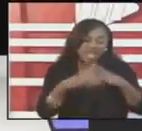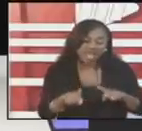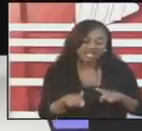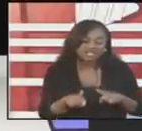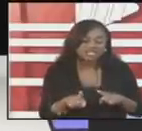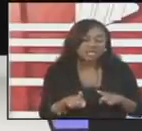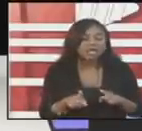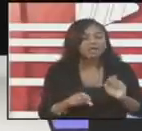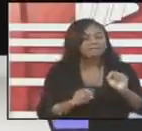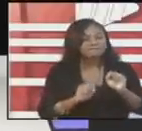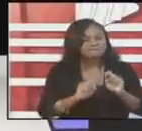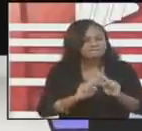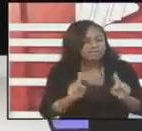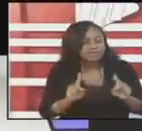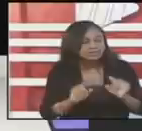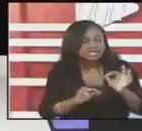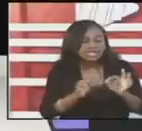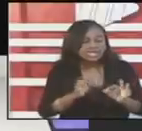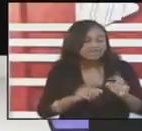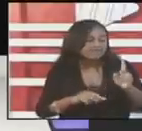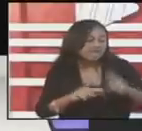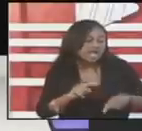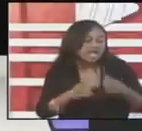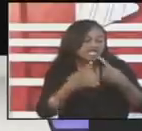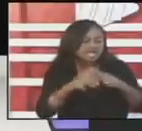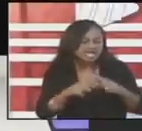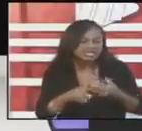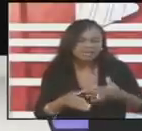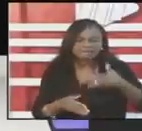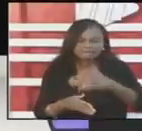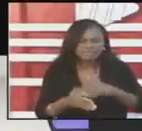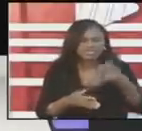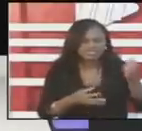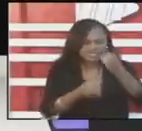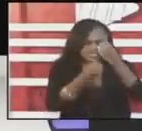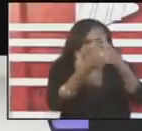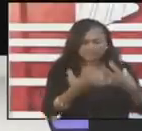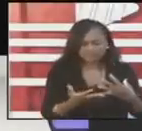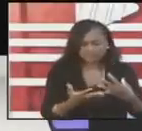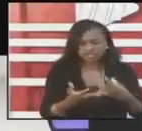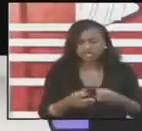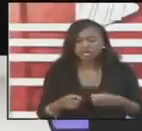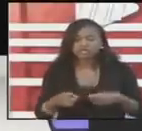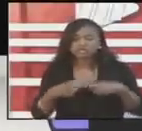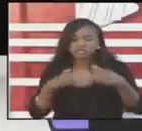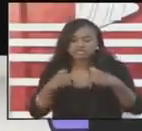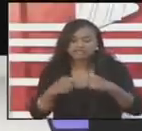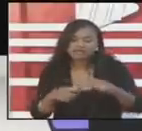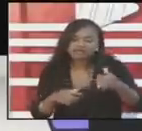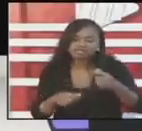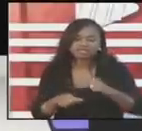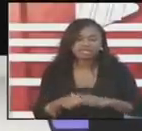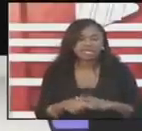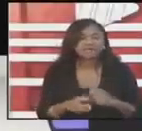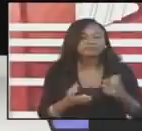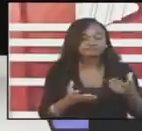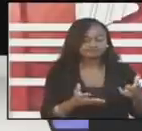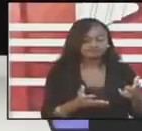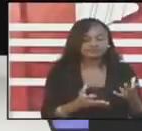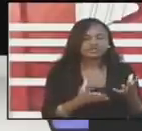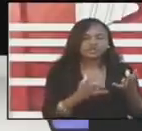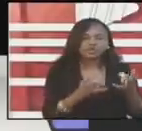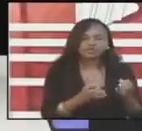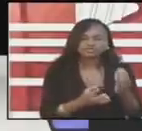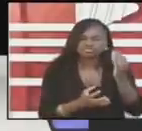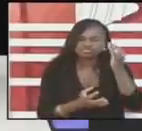and I would appreciate if you all could find that out for me and probably let us know on the next occasion. I just want to know,